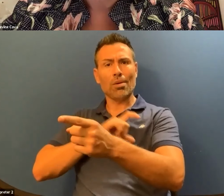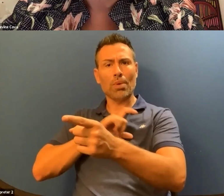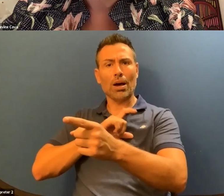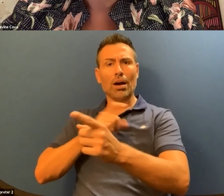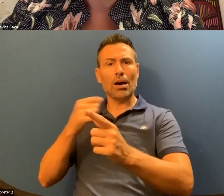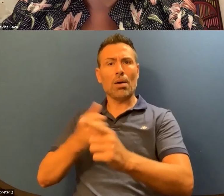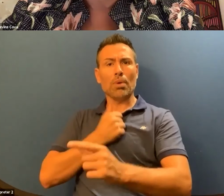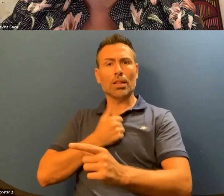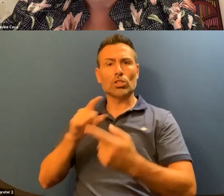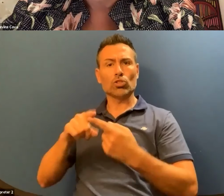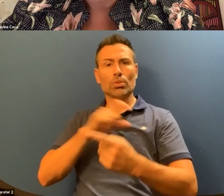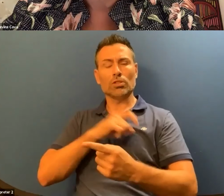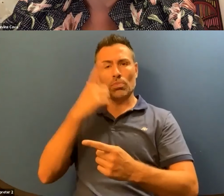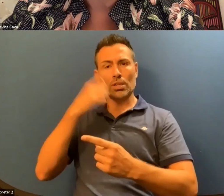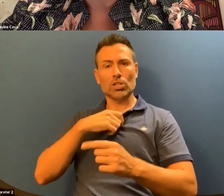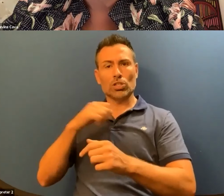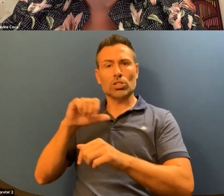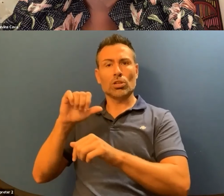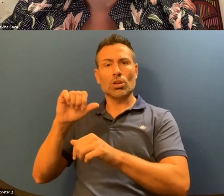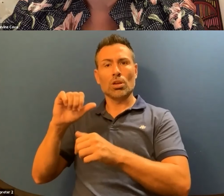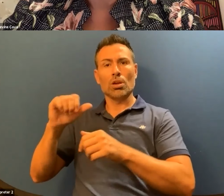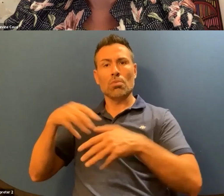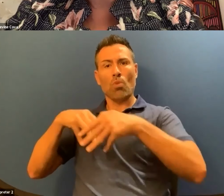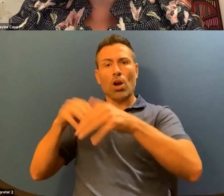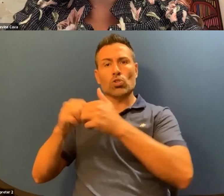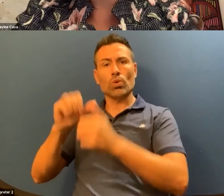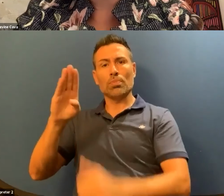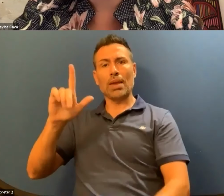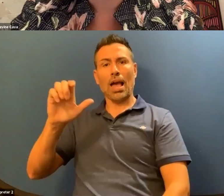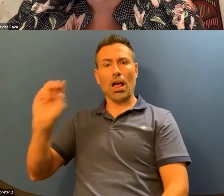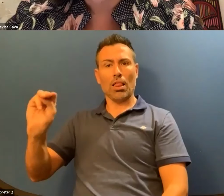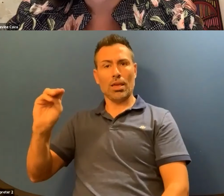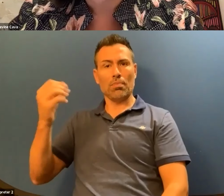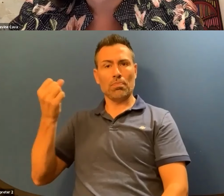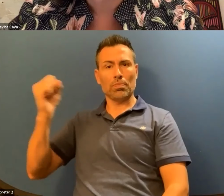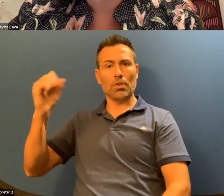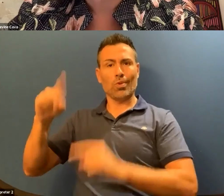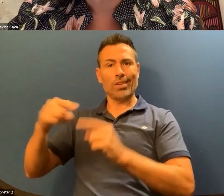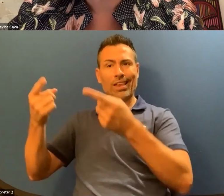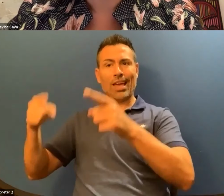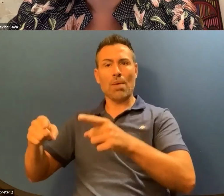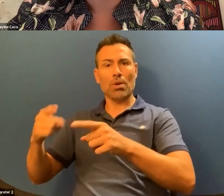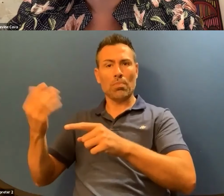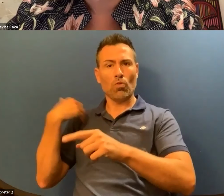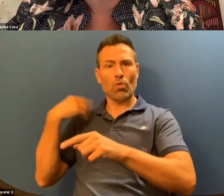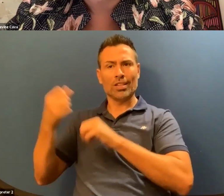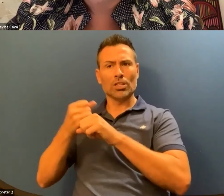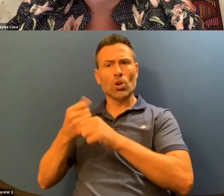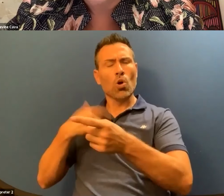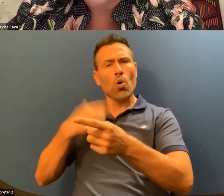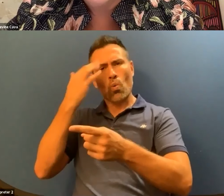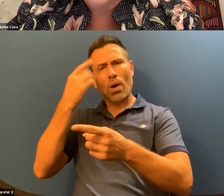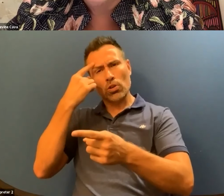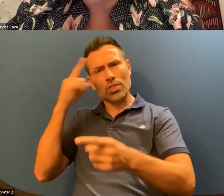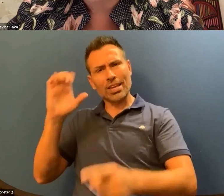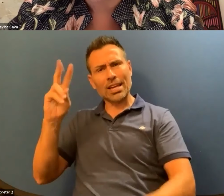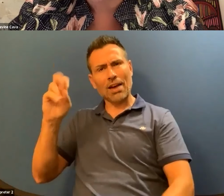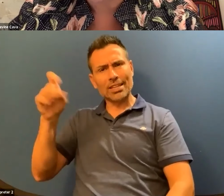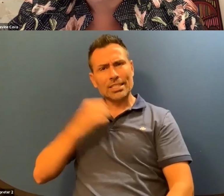with the Black Lives Matter movement when that was going on earlier this year. Why did you say that, and why do you think she should